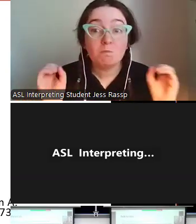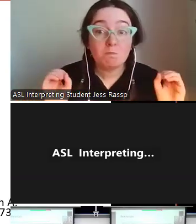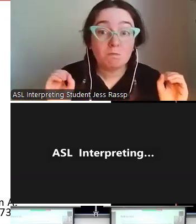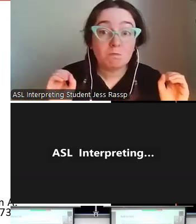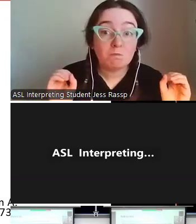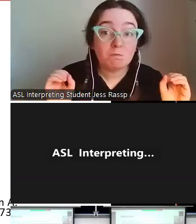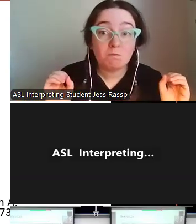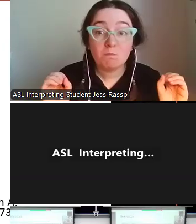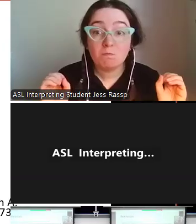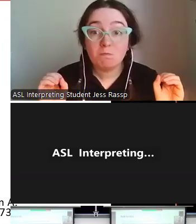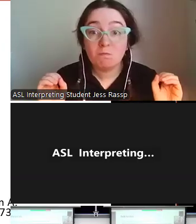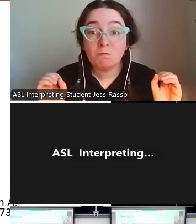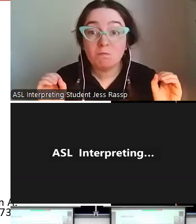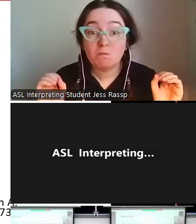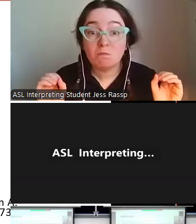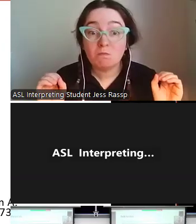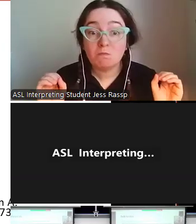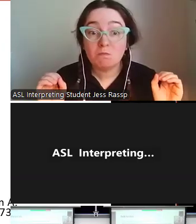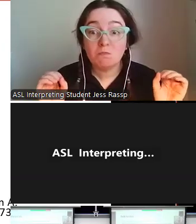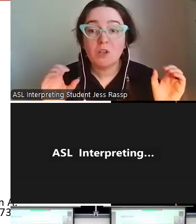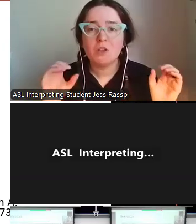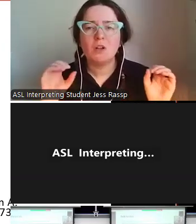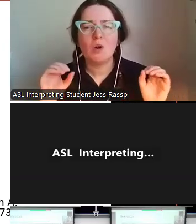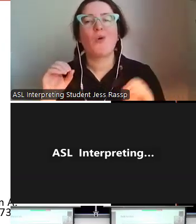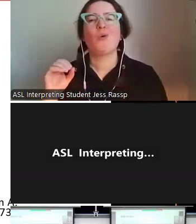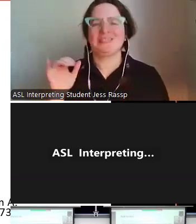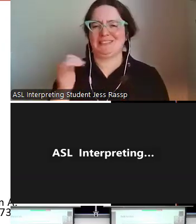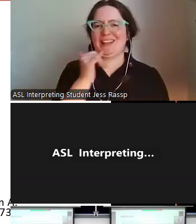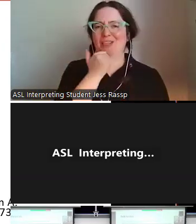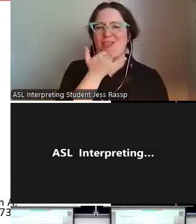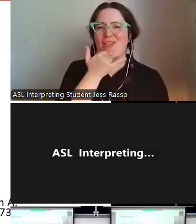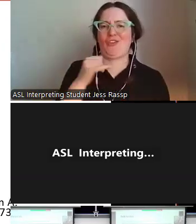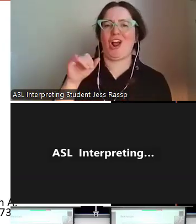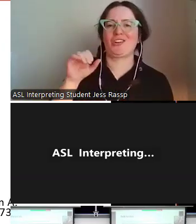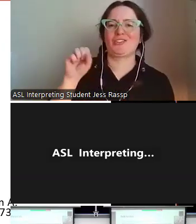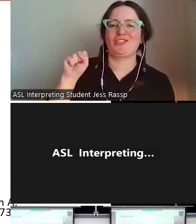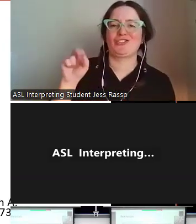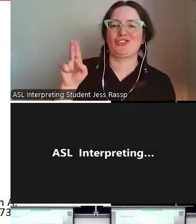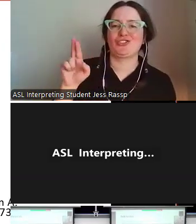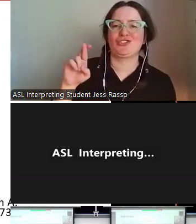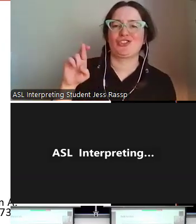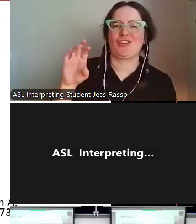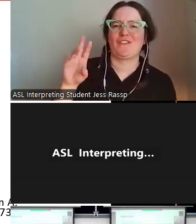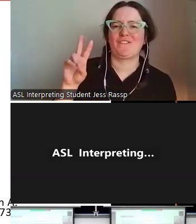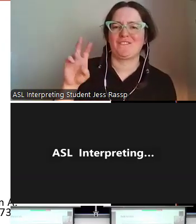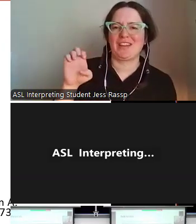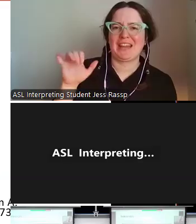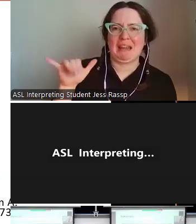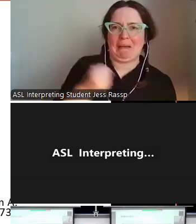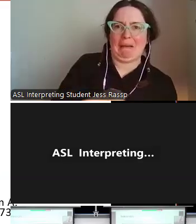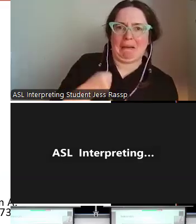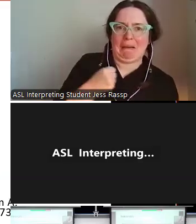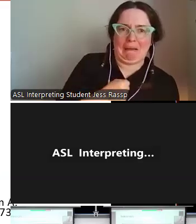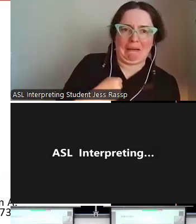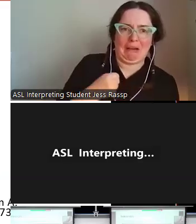Not seeing anything, but I did accidentally send the wrong survey, so I just submitted the correct one online. If you don't mind using that one, if you already submitted